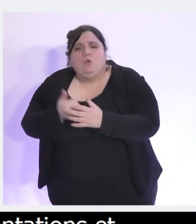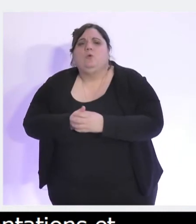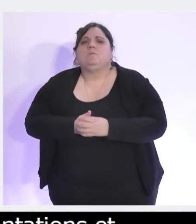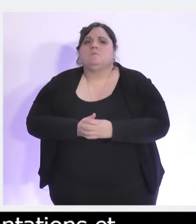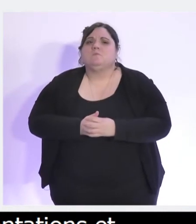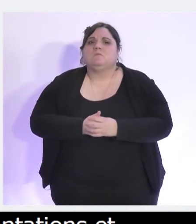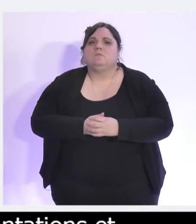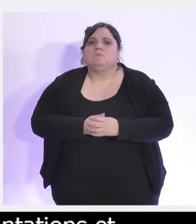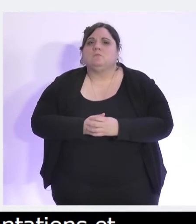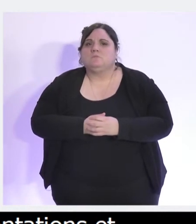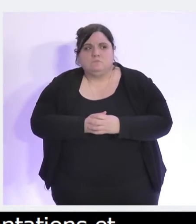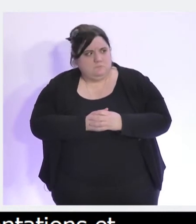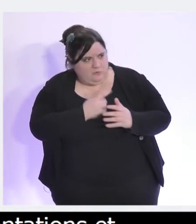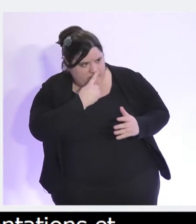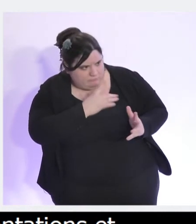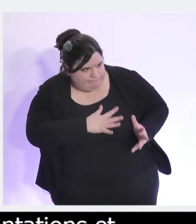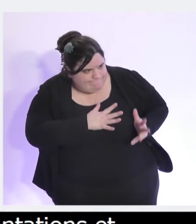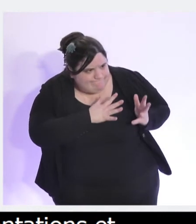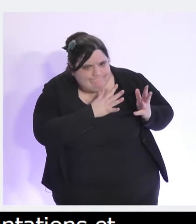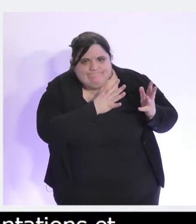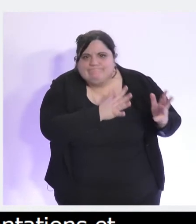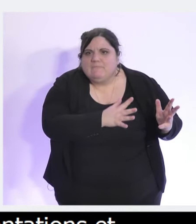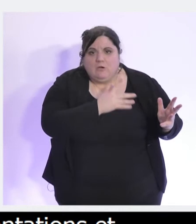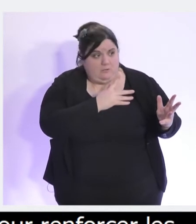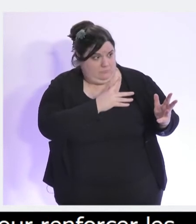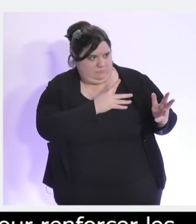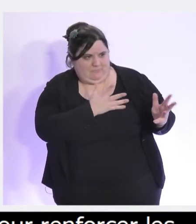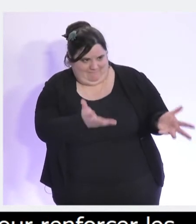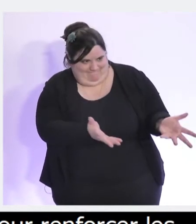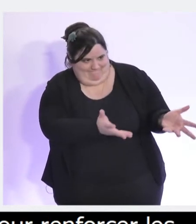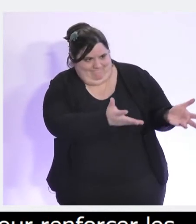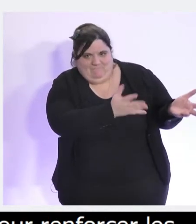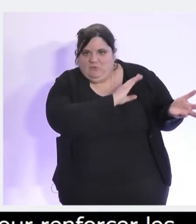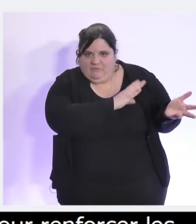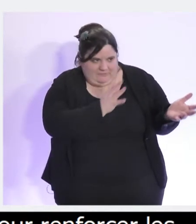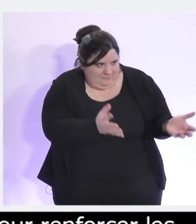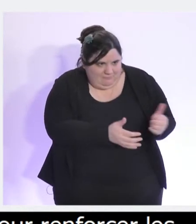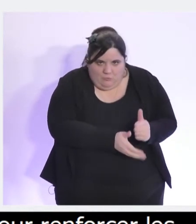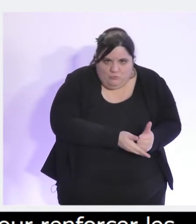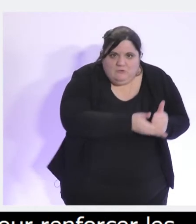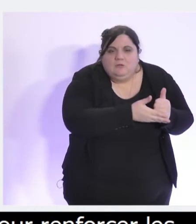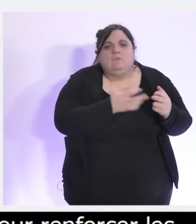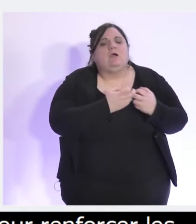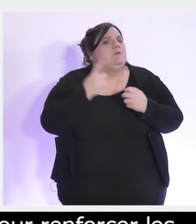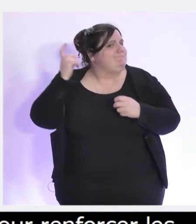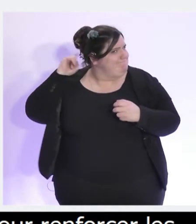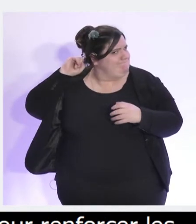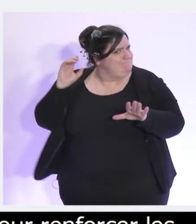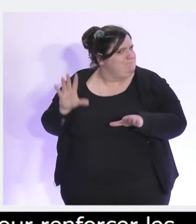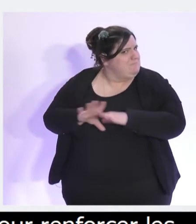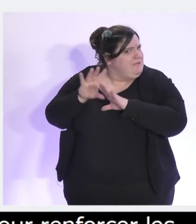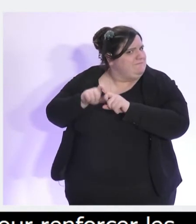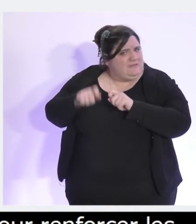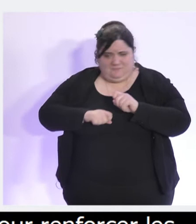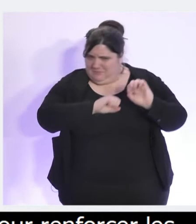combating stereotypes, ensure reasonable accommodation. It will secure health